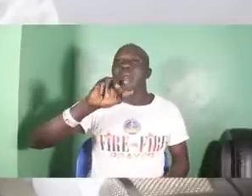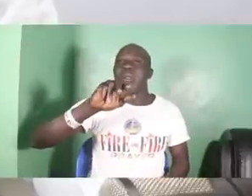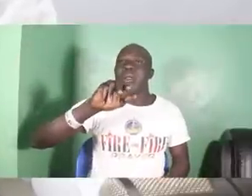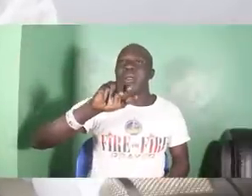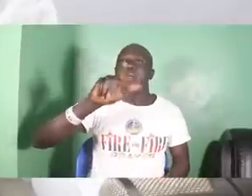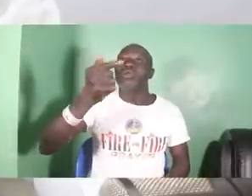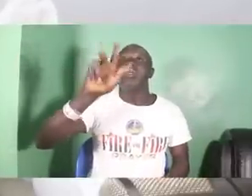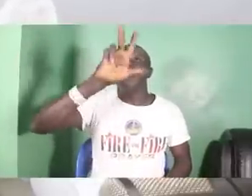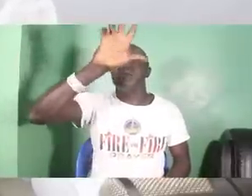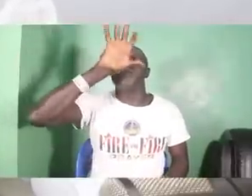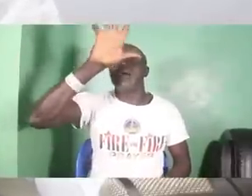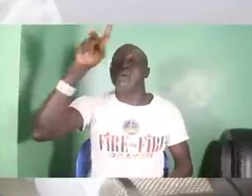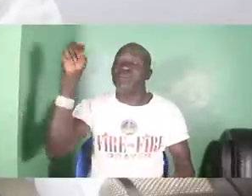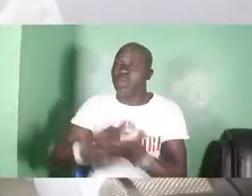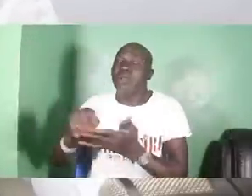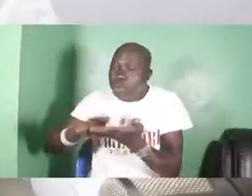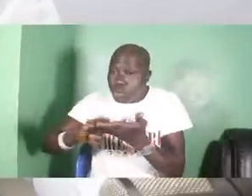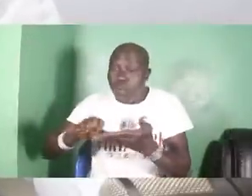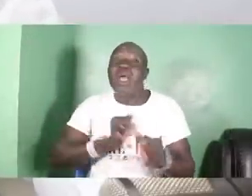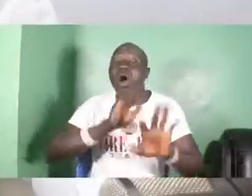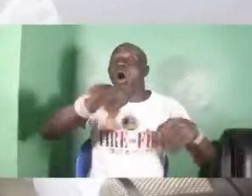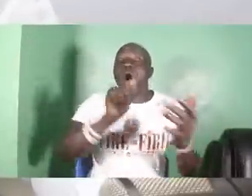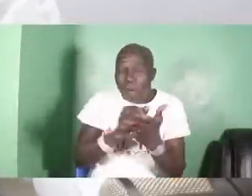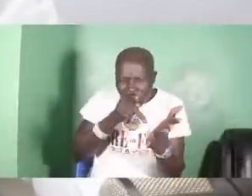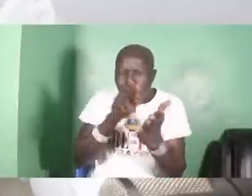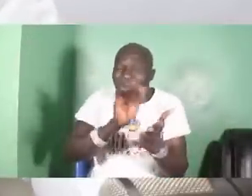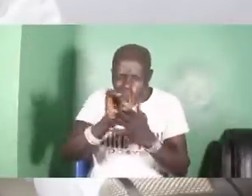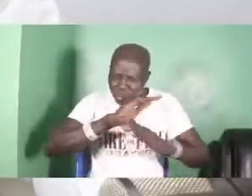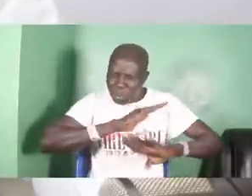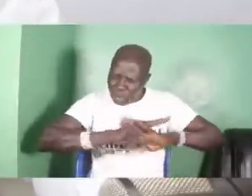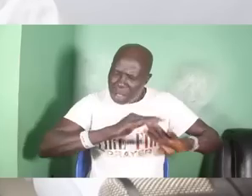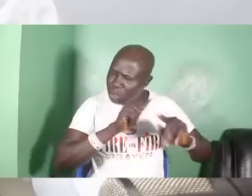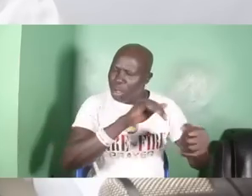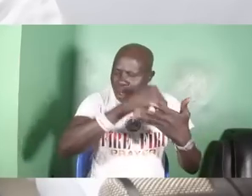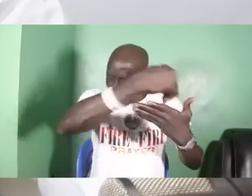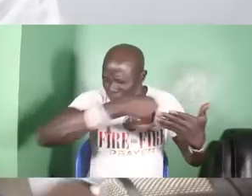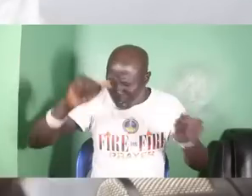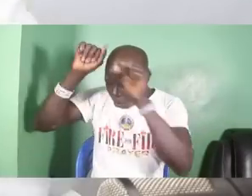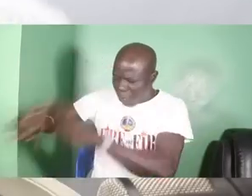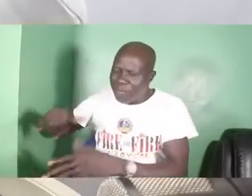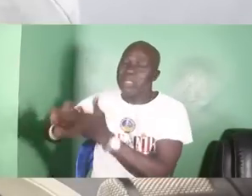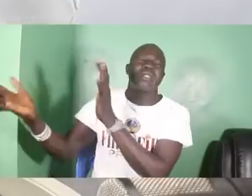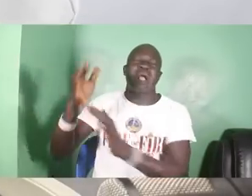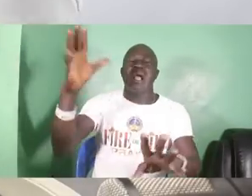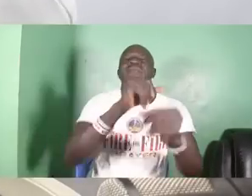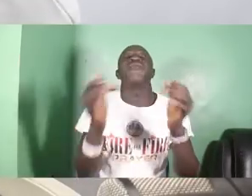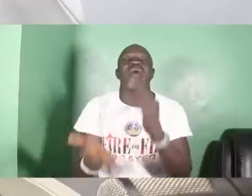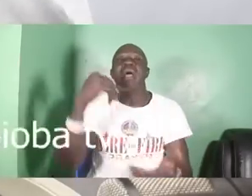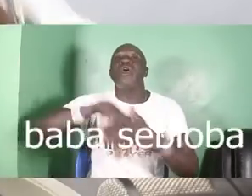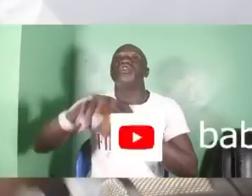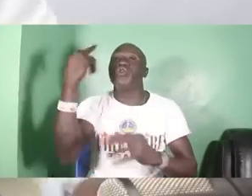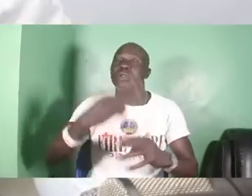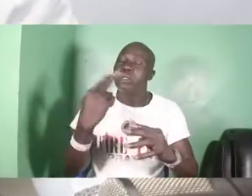25,000 pieces of soul. E gbo mi sa. This is sir. Every woman can be able to do it. You need